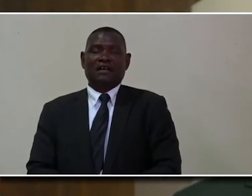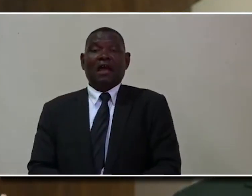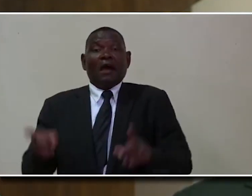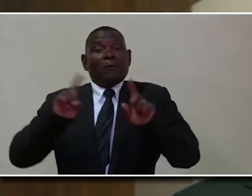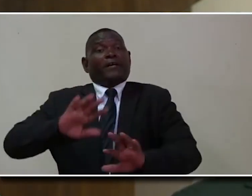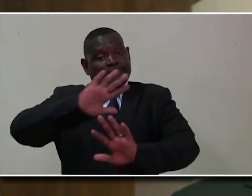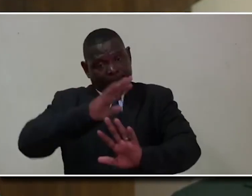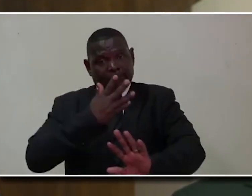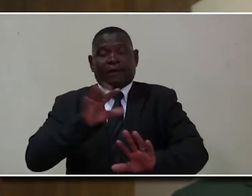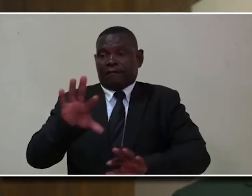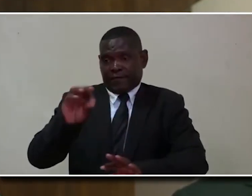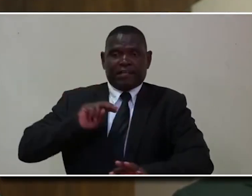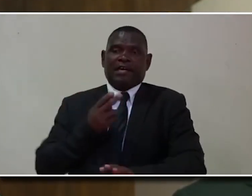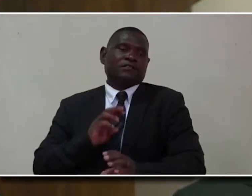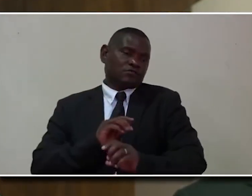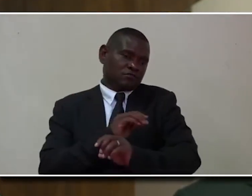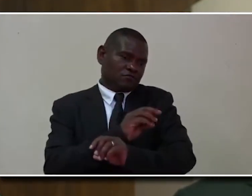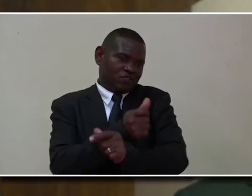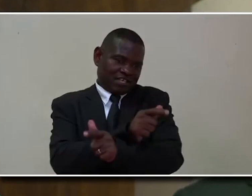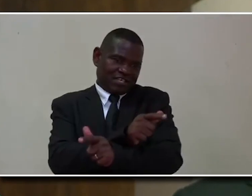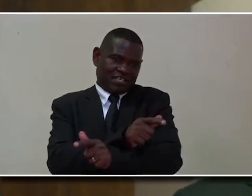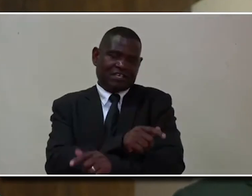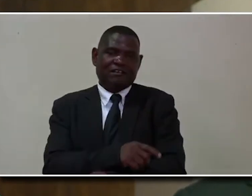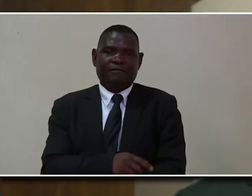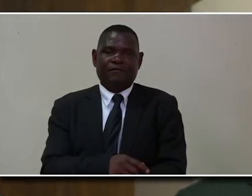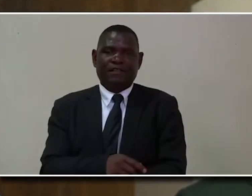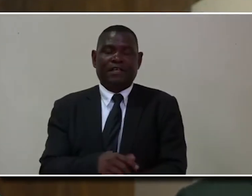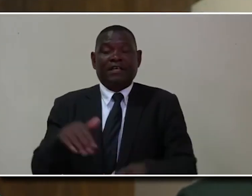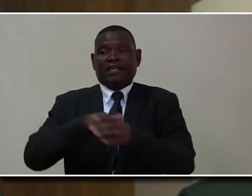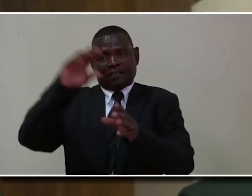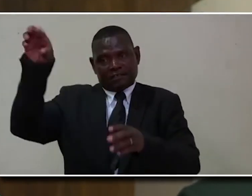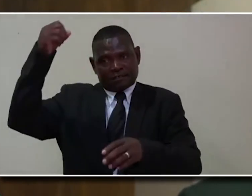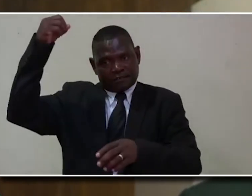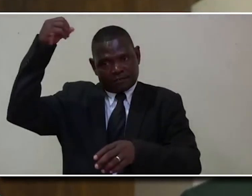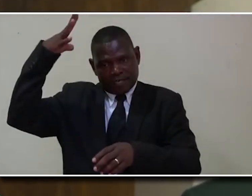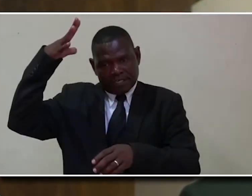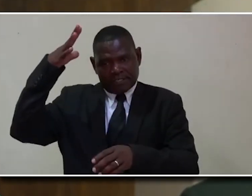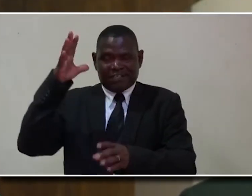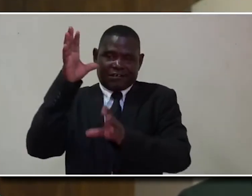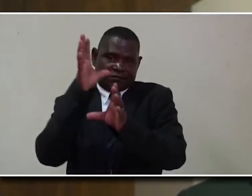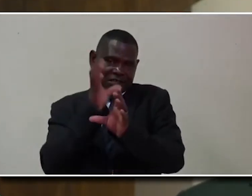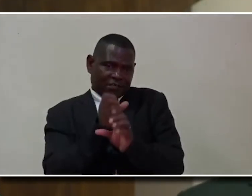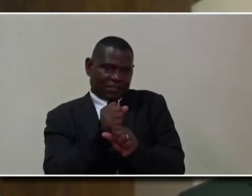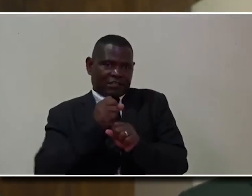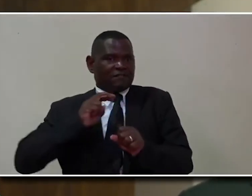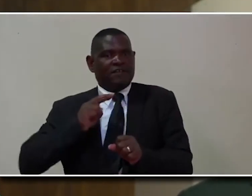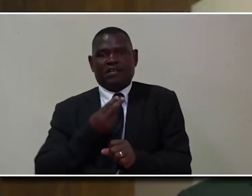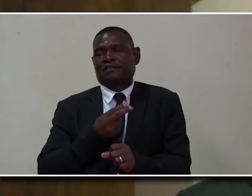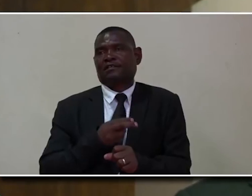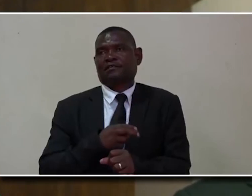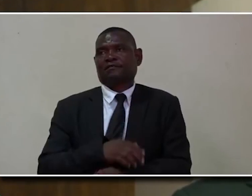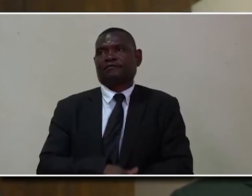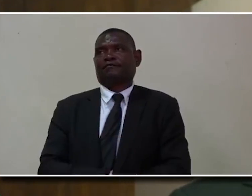he will find us ready. Pomwe yaz and in grace he will receive us to himself. Pomwe yazabwera zatipeza tiri okonzekera